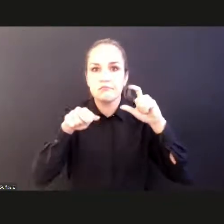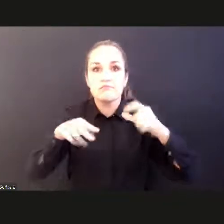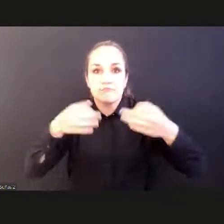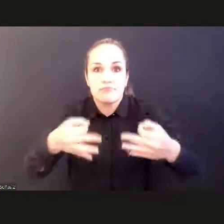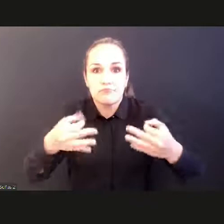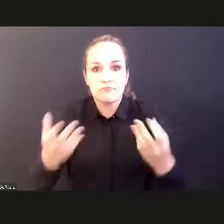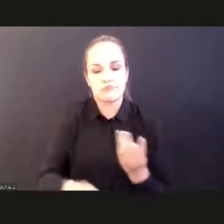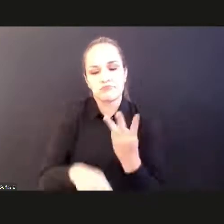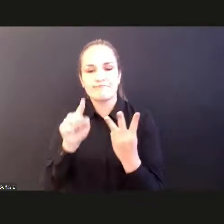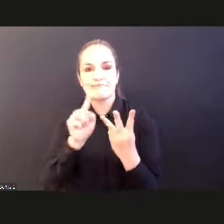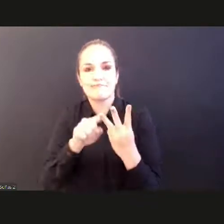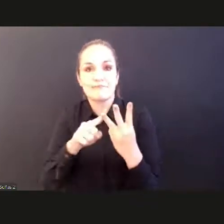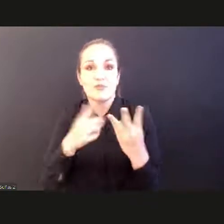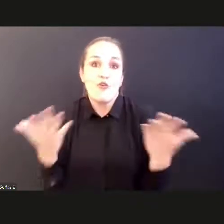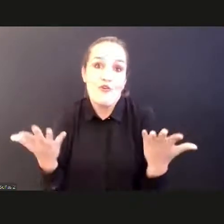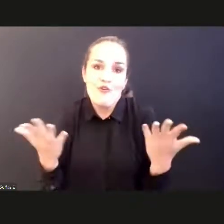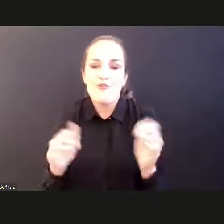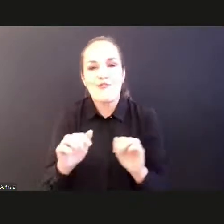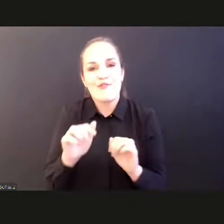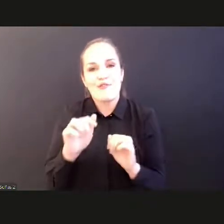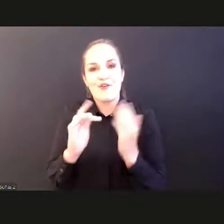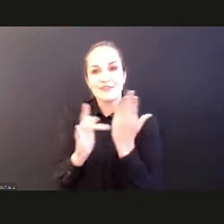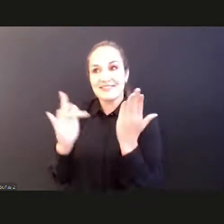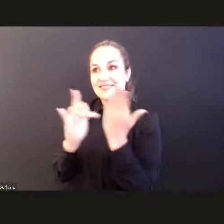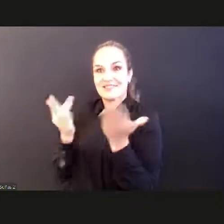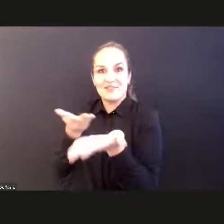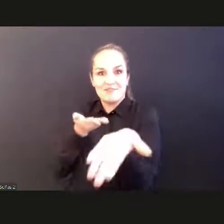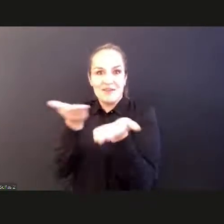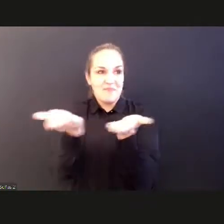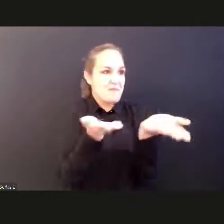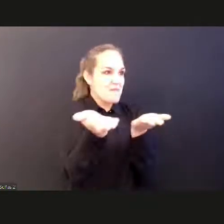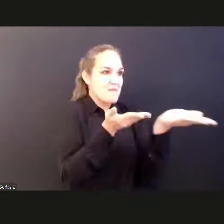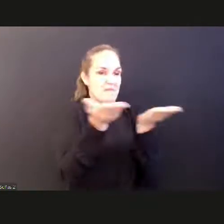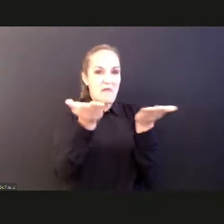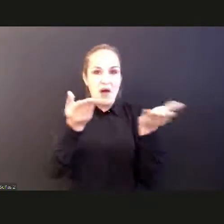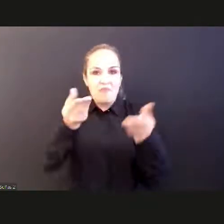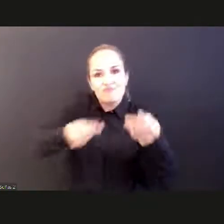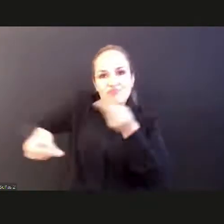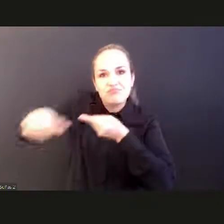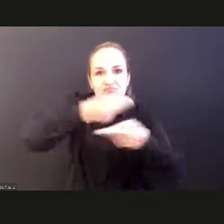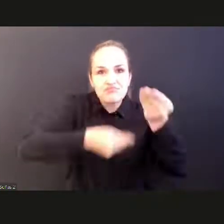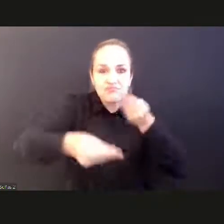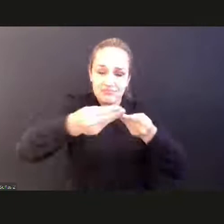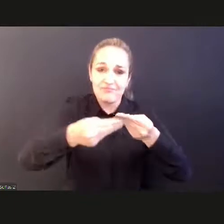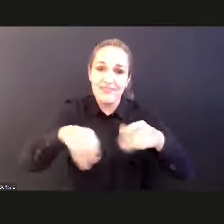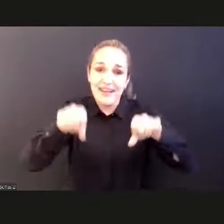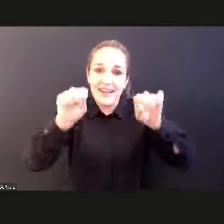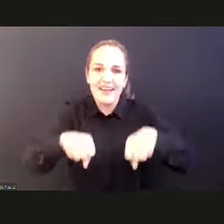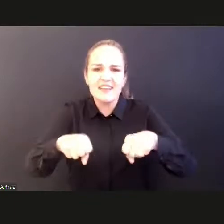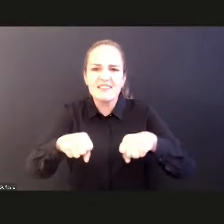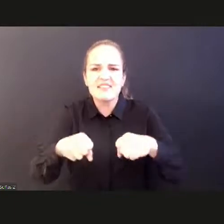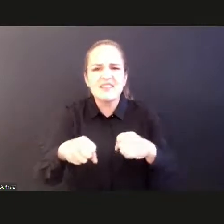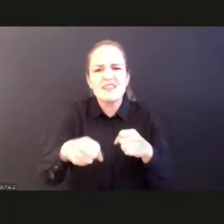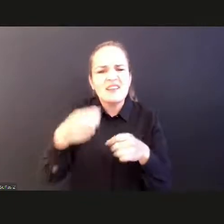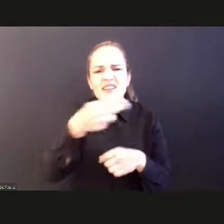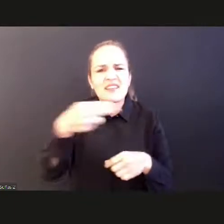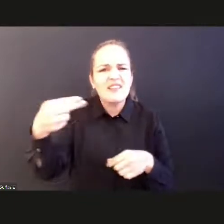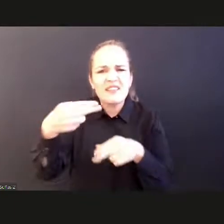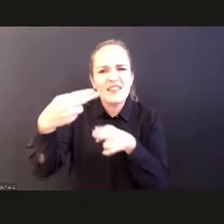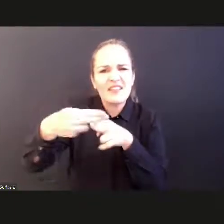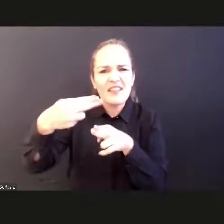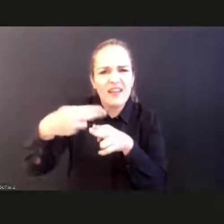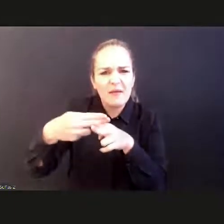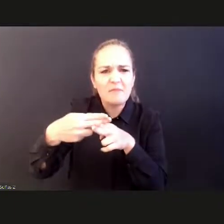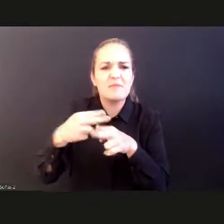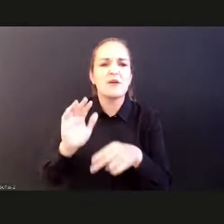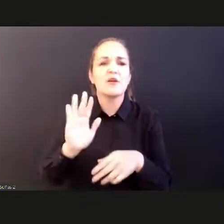with services as part of a new consumer offering. This is popularly called the servicification of trade. And